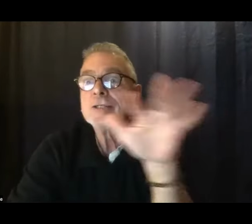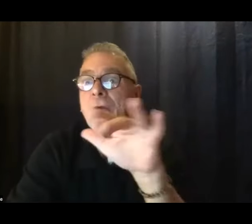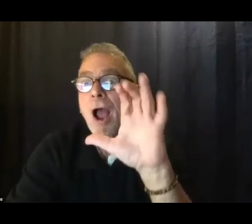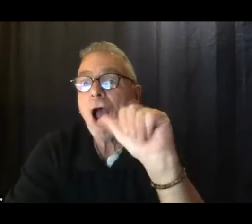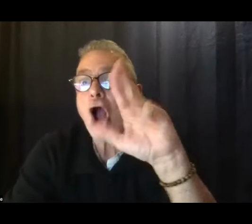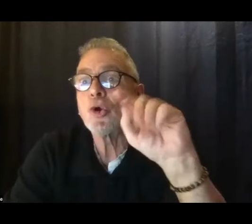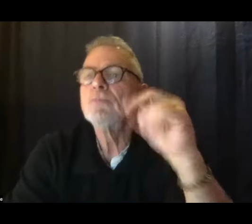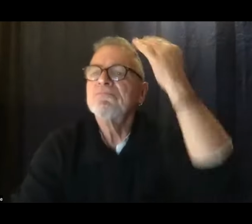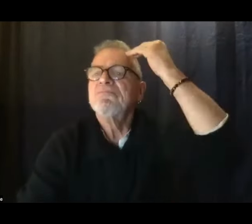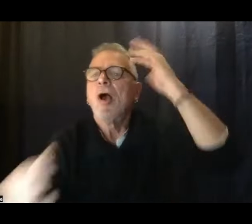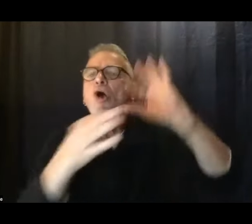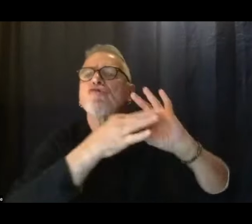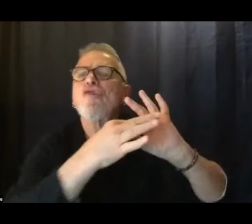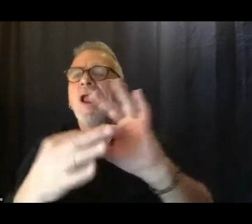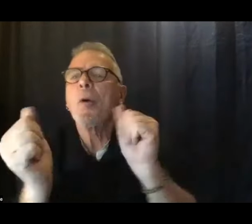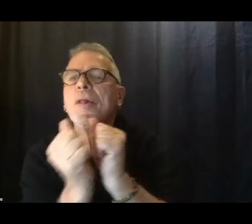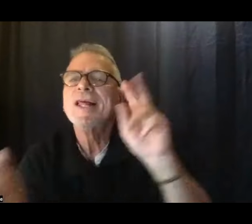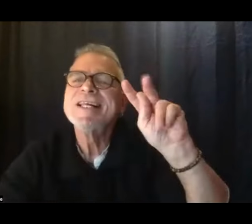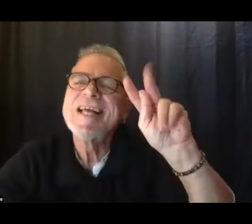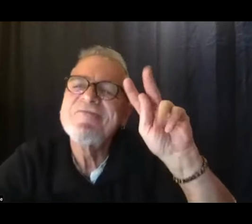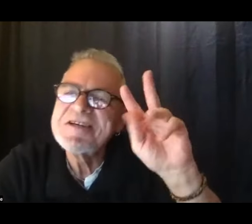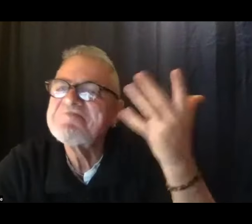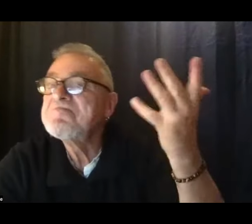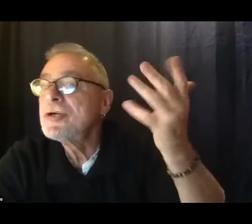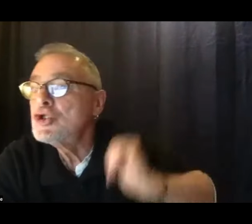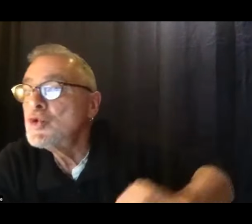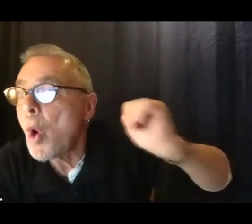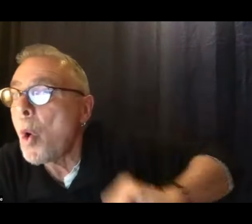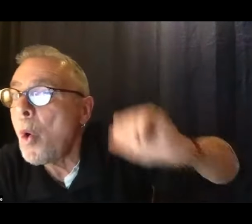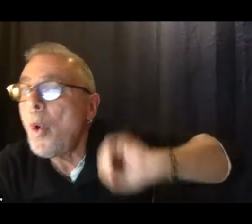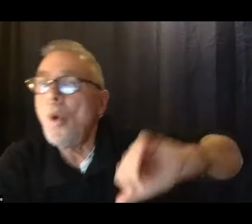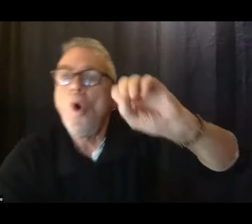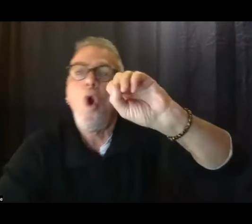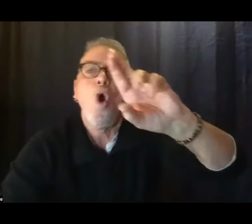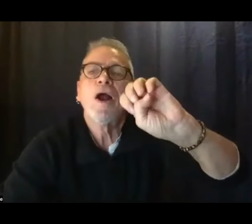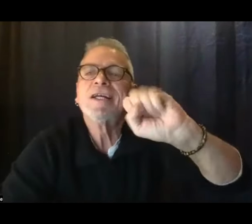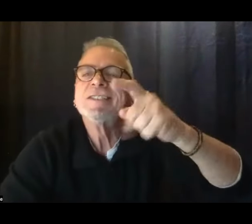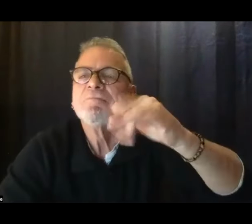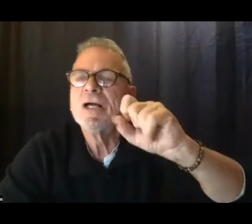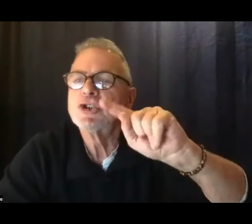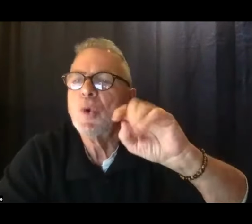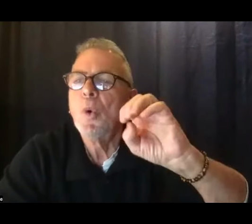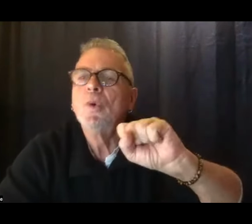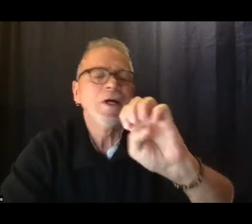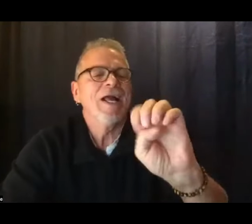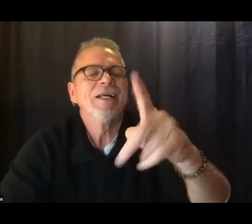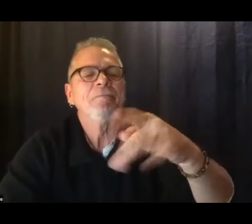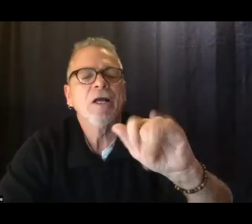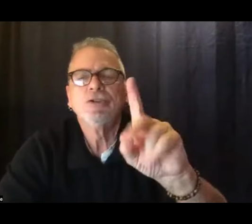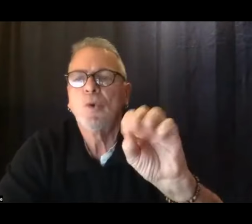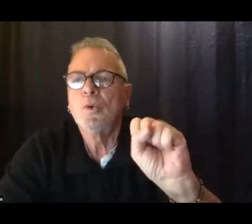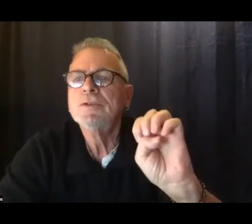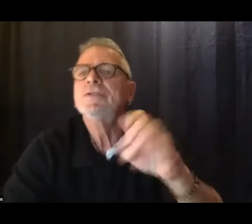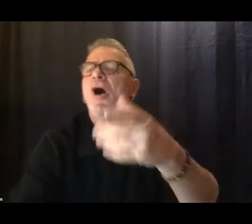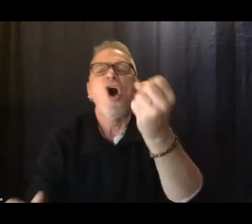we're talking about watching it. I figured it's about something. You know it's related to TV. It could be a show, or